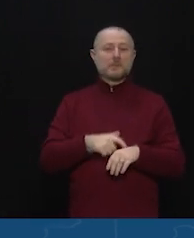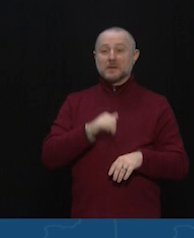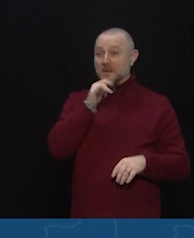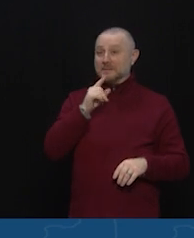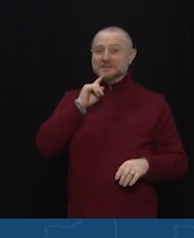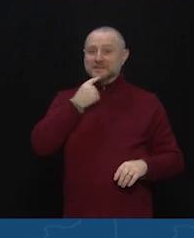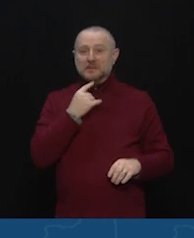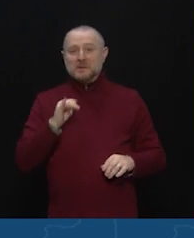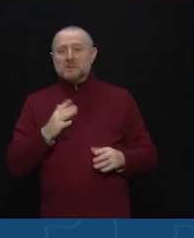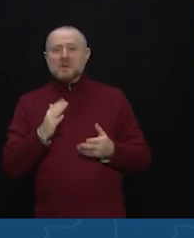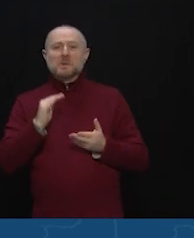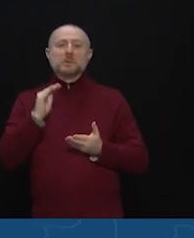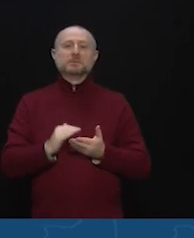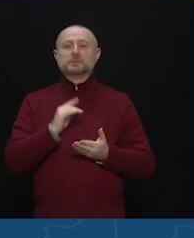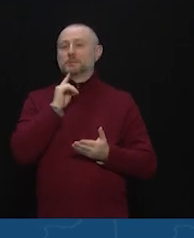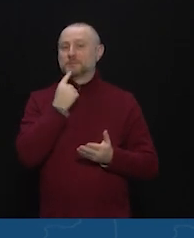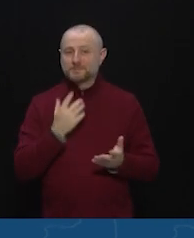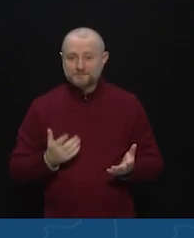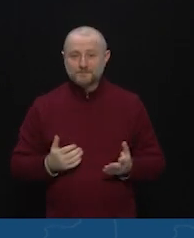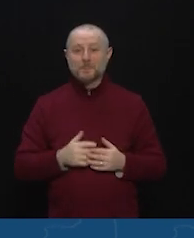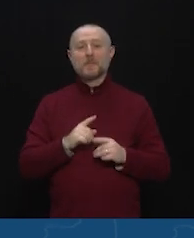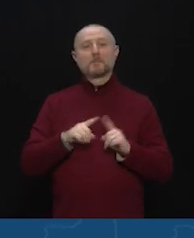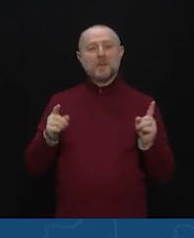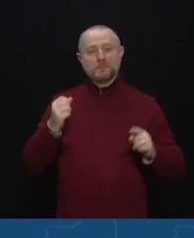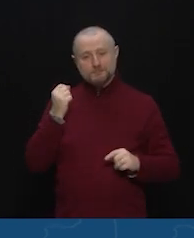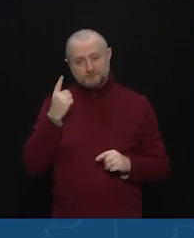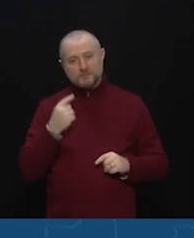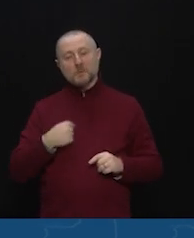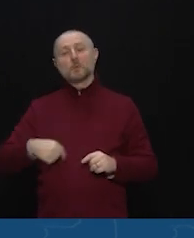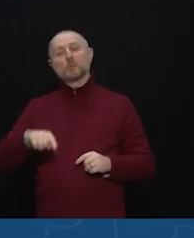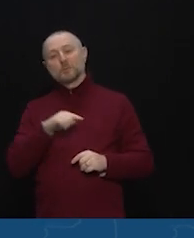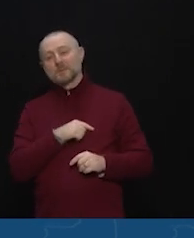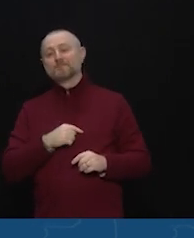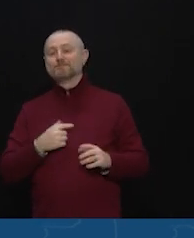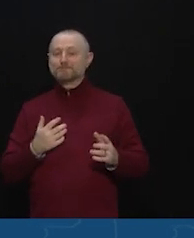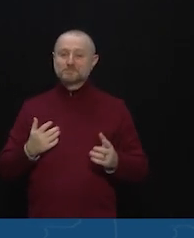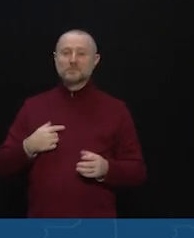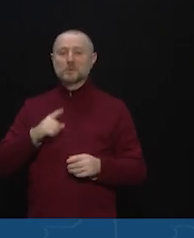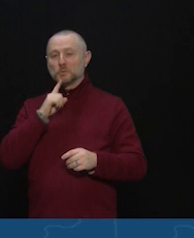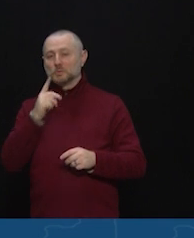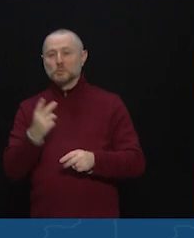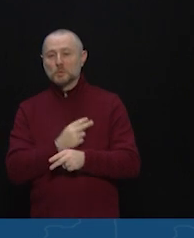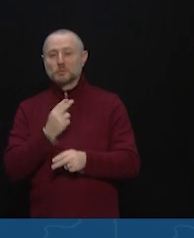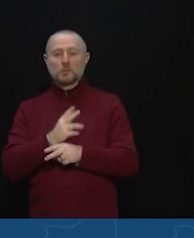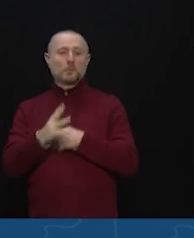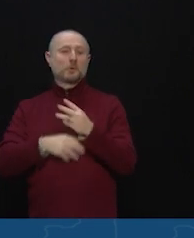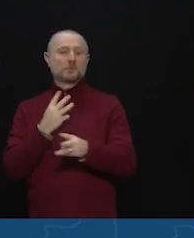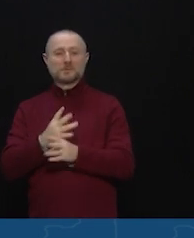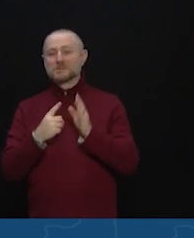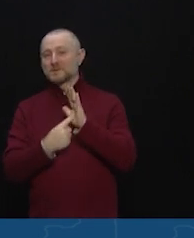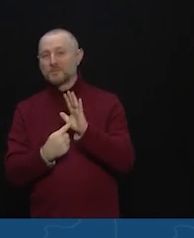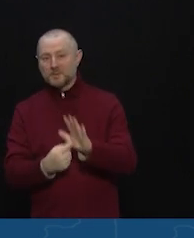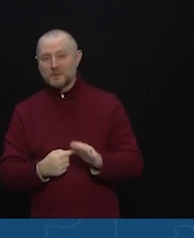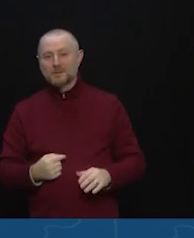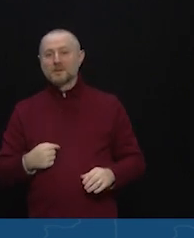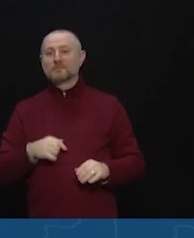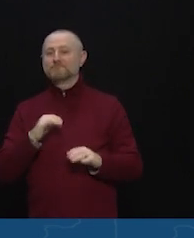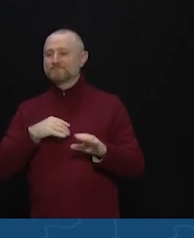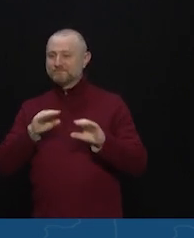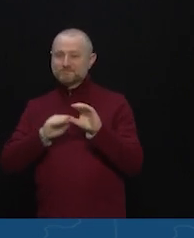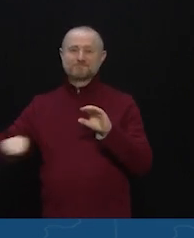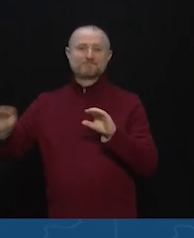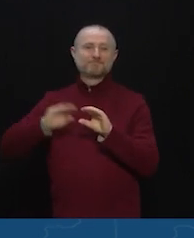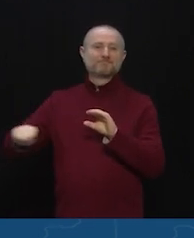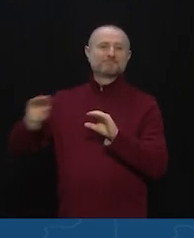funds available, but this insulates us from that, and those are real world. We've seen it before. So these are the deposits to the principal reserves that we've been